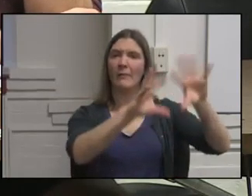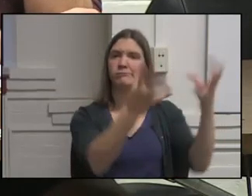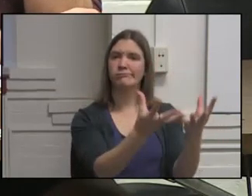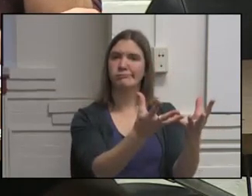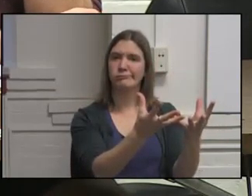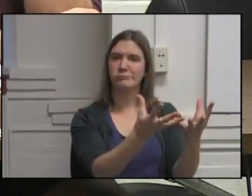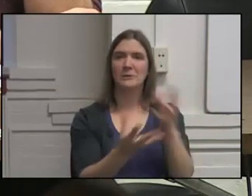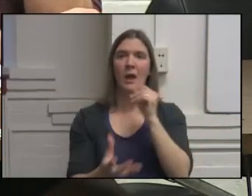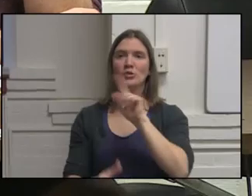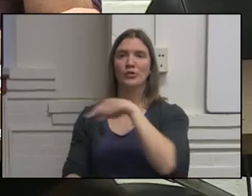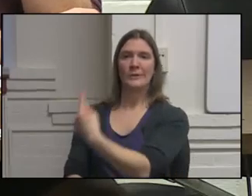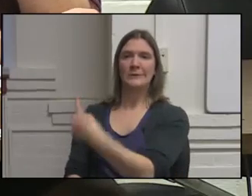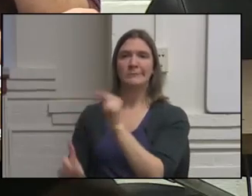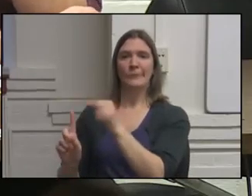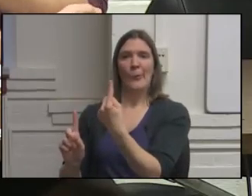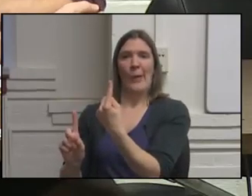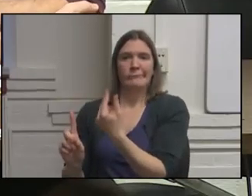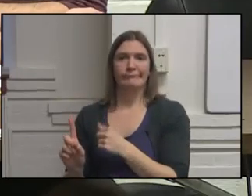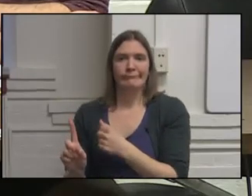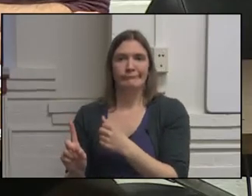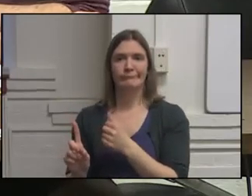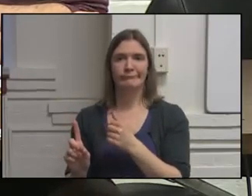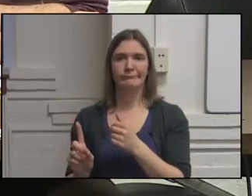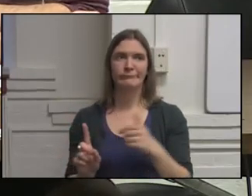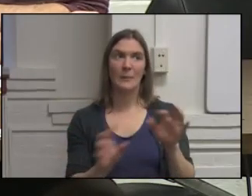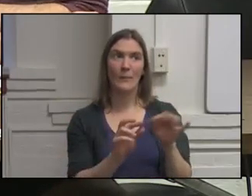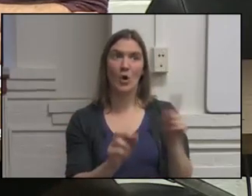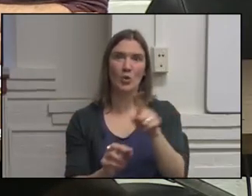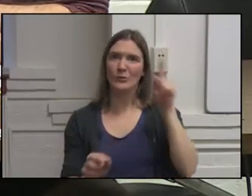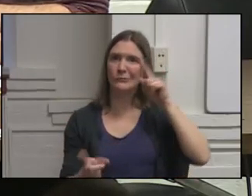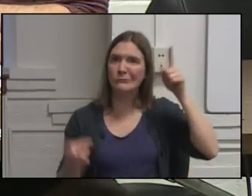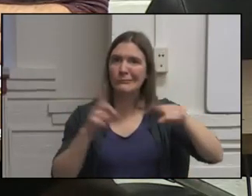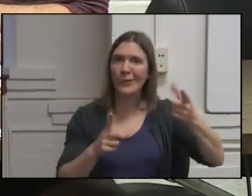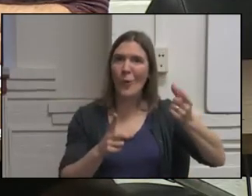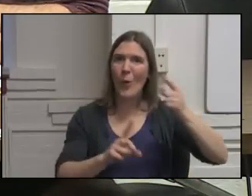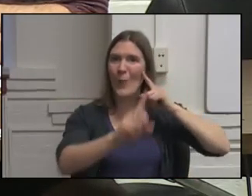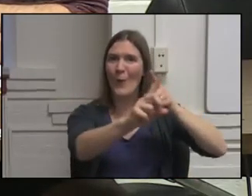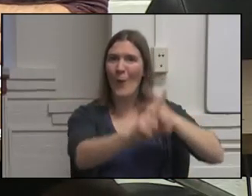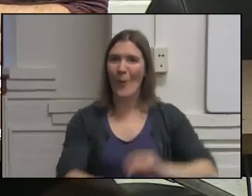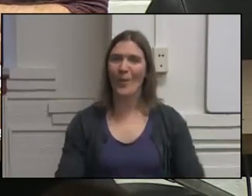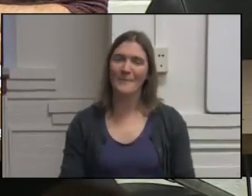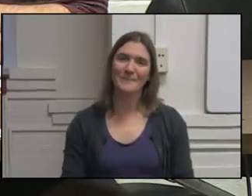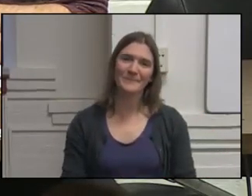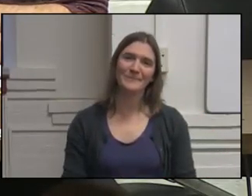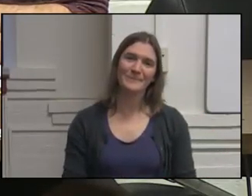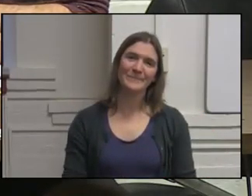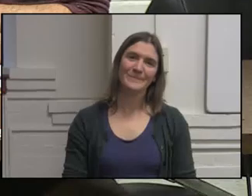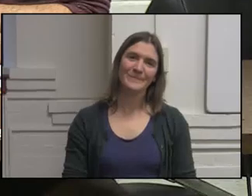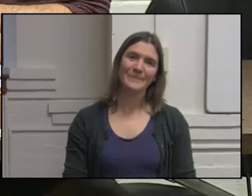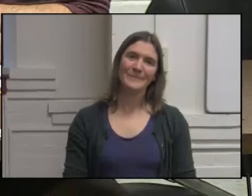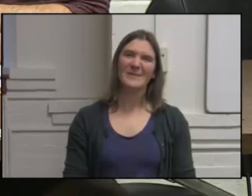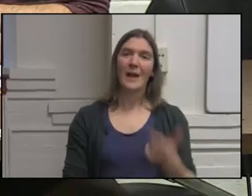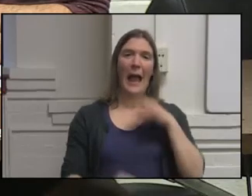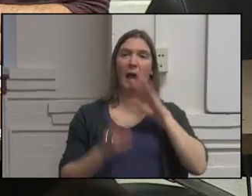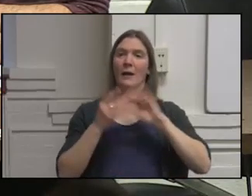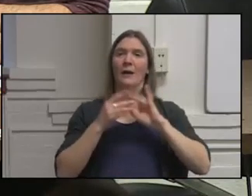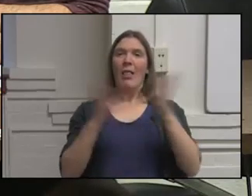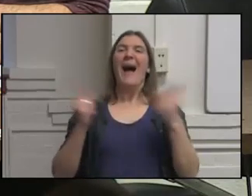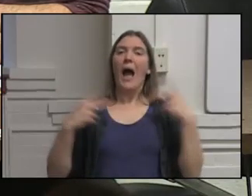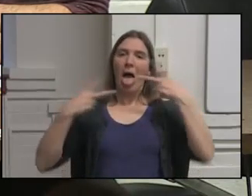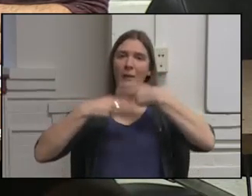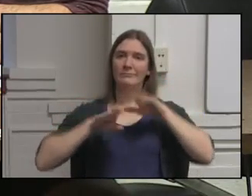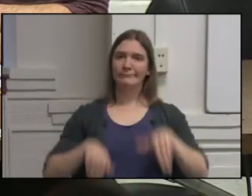is an important thing to agree upon what the function should be. I've said a lot, so